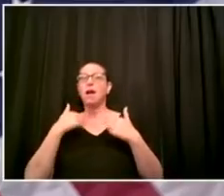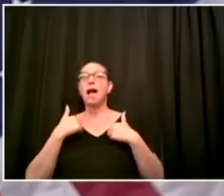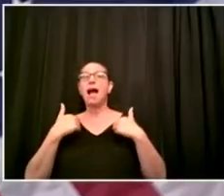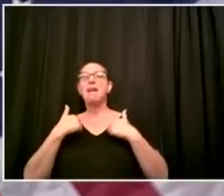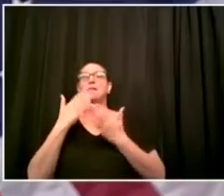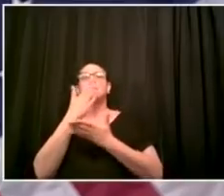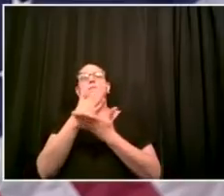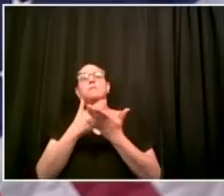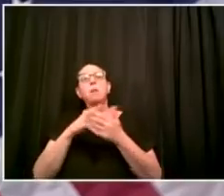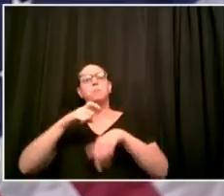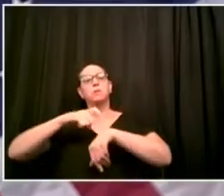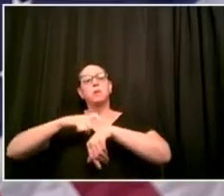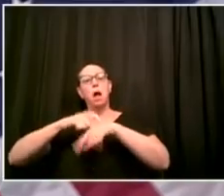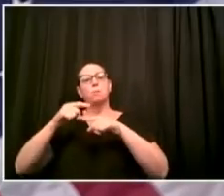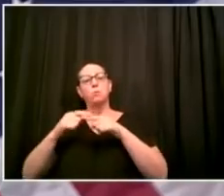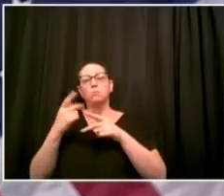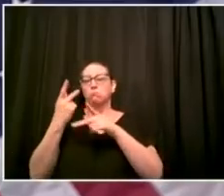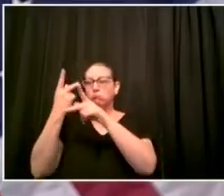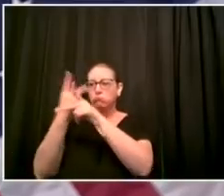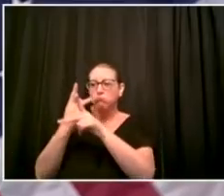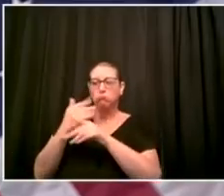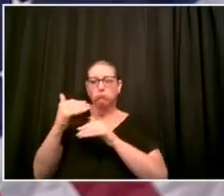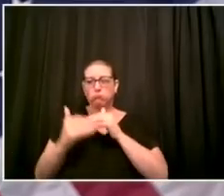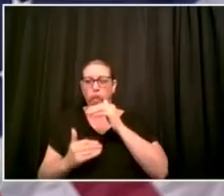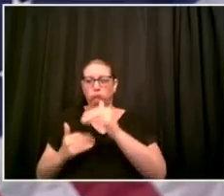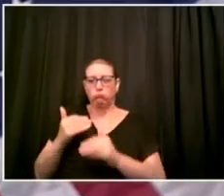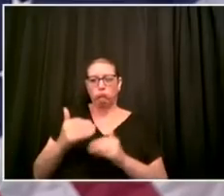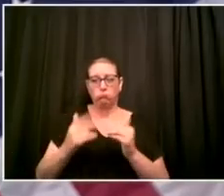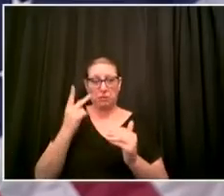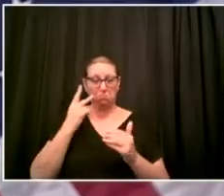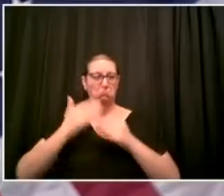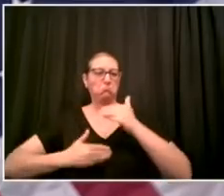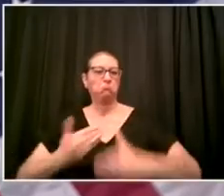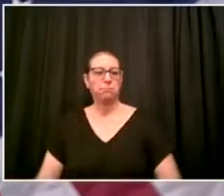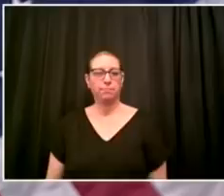along. Jose from Univision is up next. Jose?